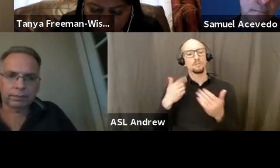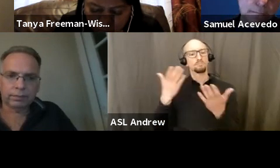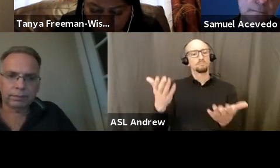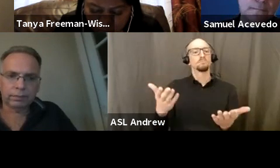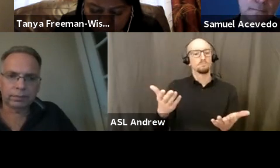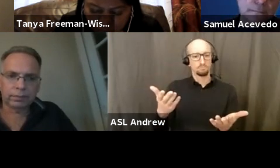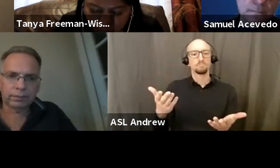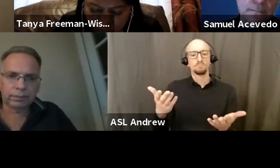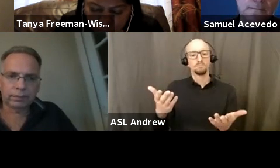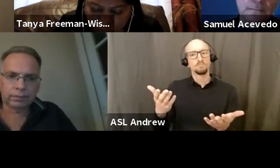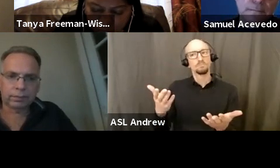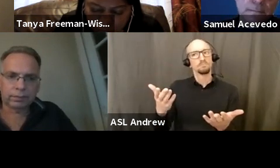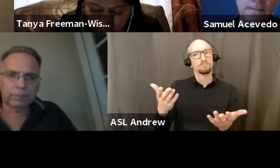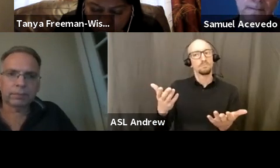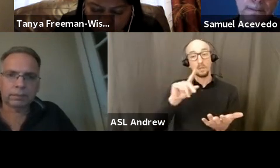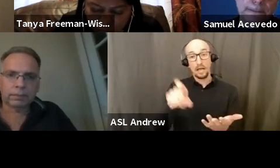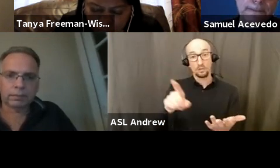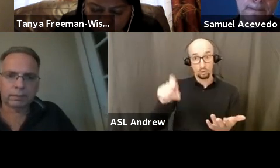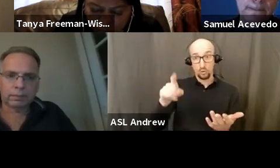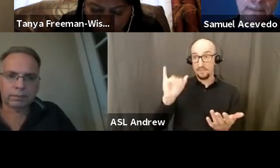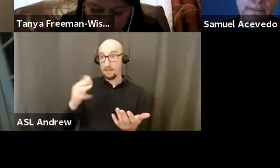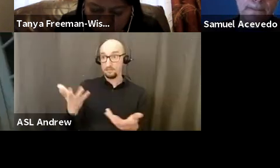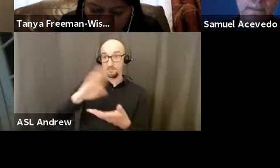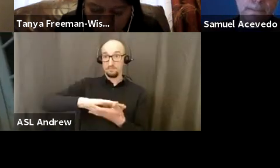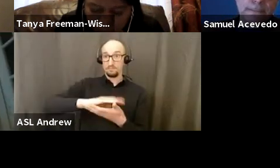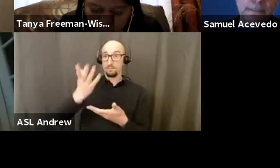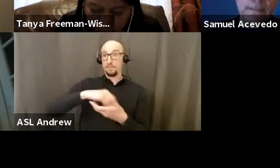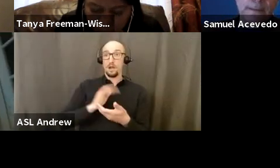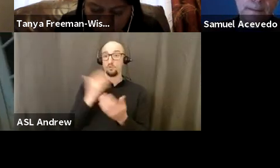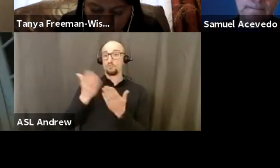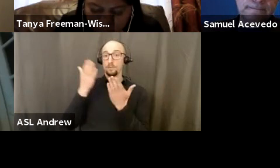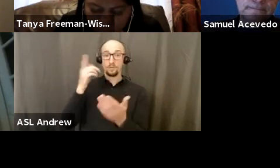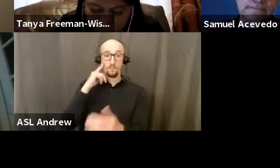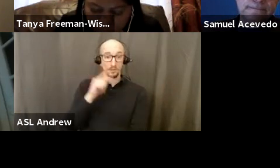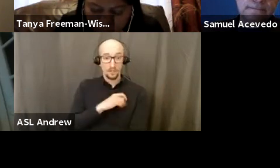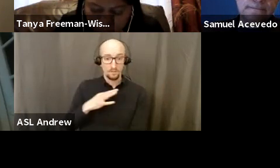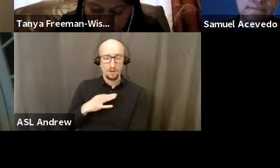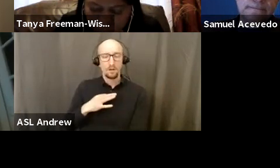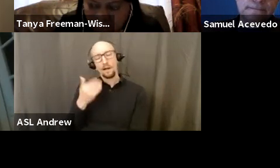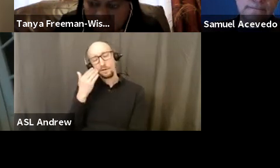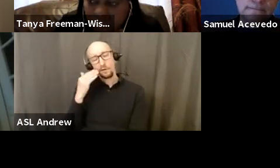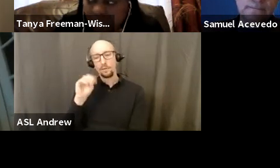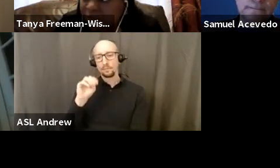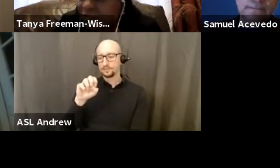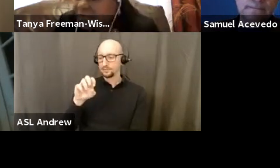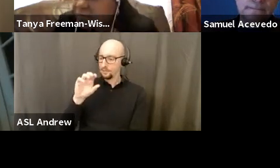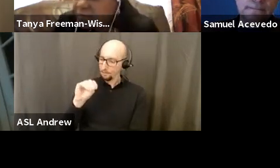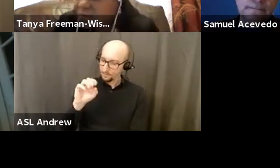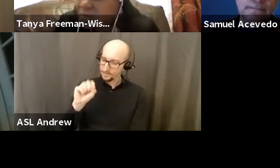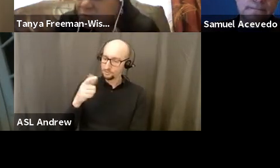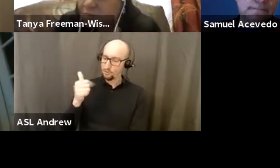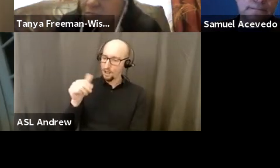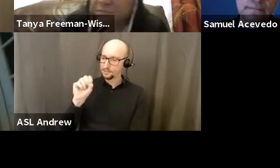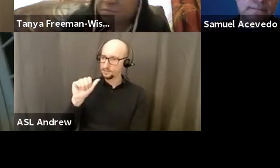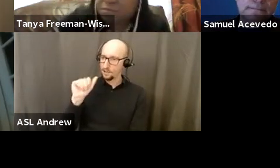don't necessarily need an answer. I mean, I know that Ms. Grassa has suggested that there is someone working on this, and,